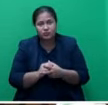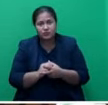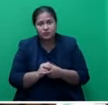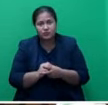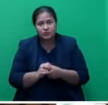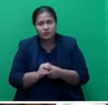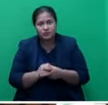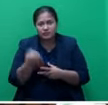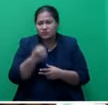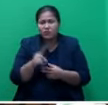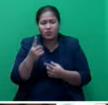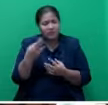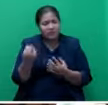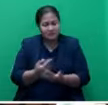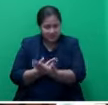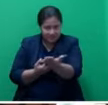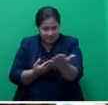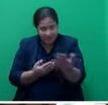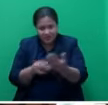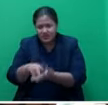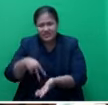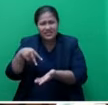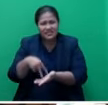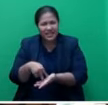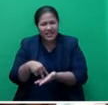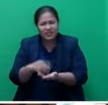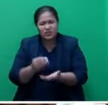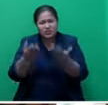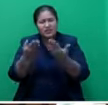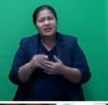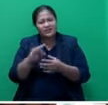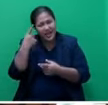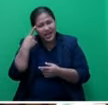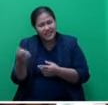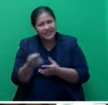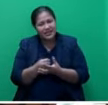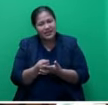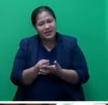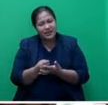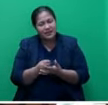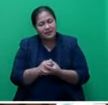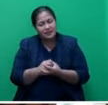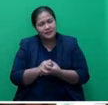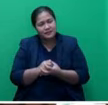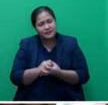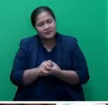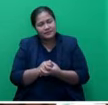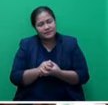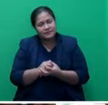nobody from the other side has stood up and given one iota of logic to draw